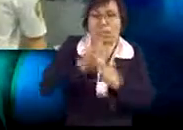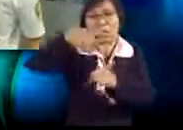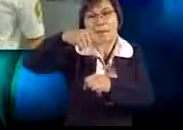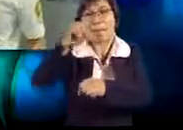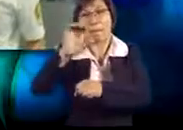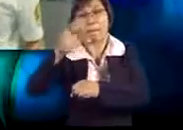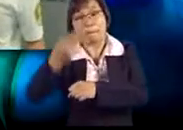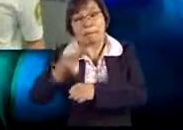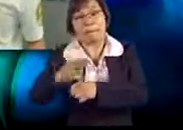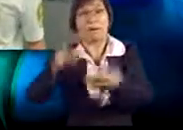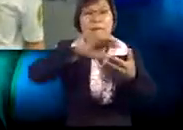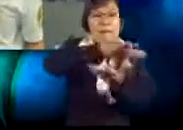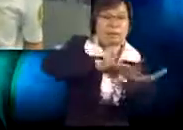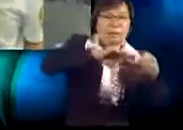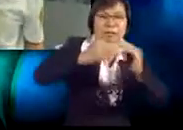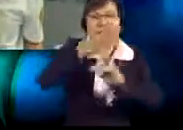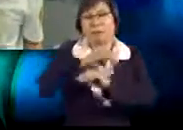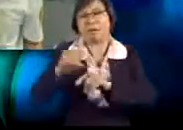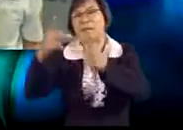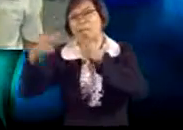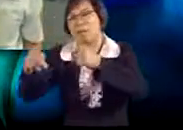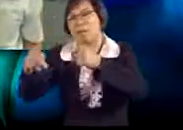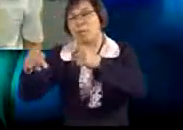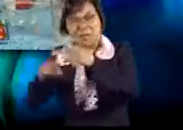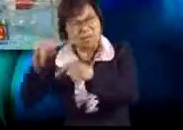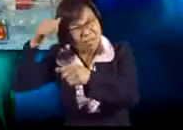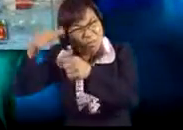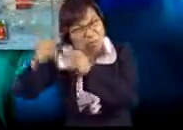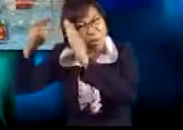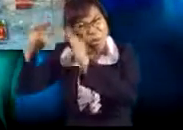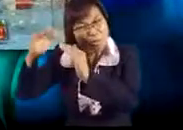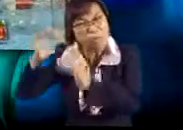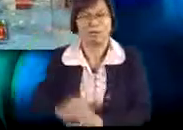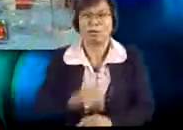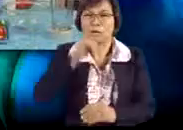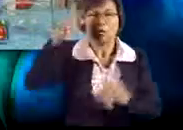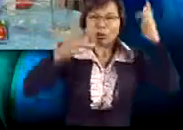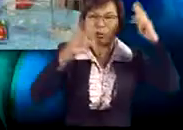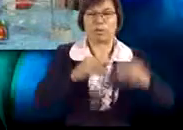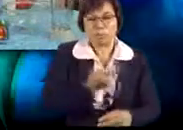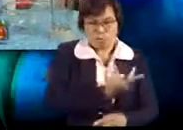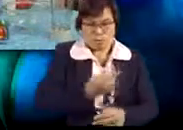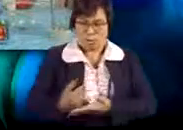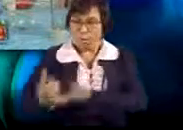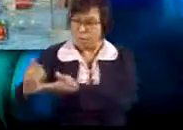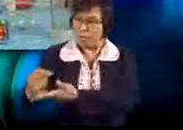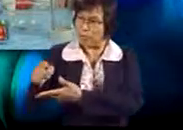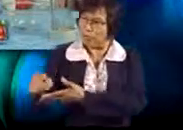I can remember mixed numbers and improper fractions. Don't worry, Alvin. Nick and I will help